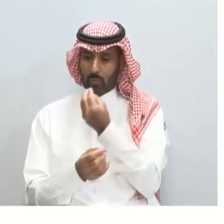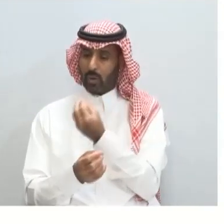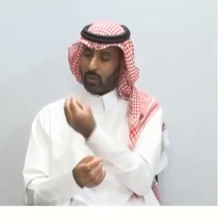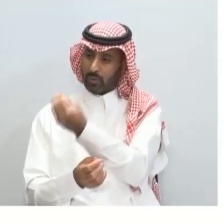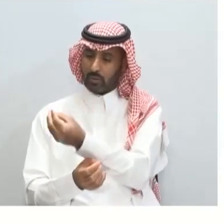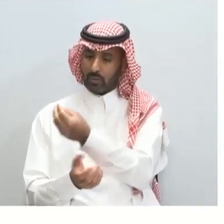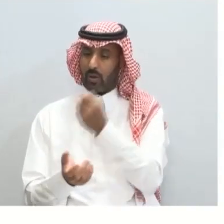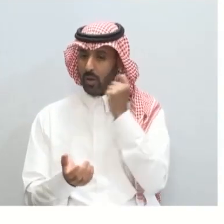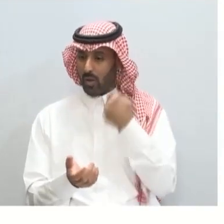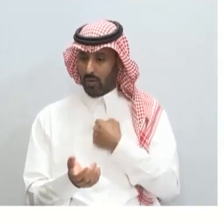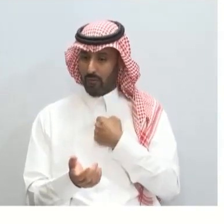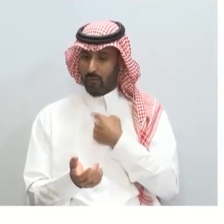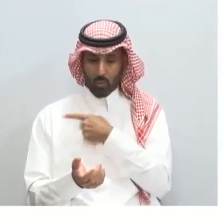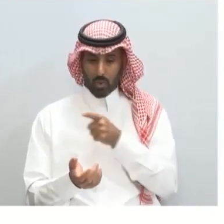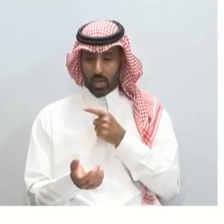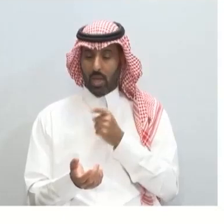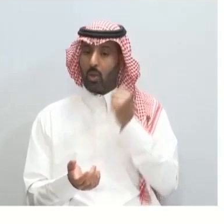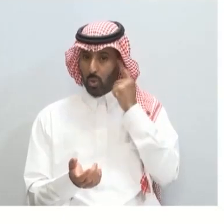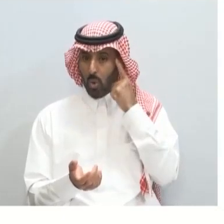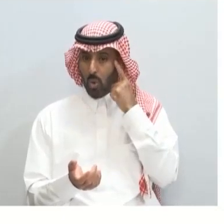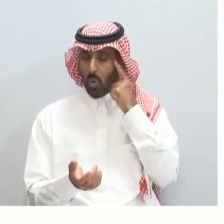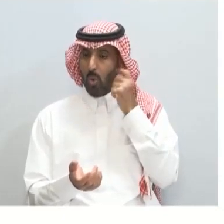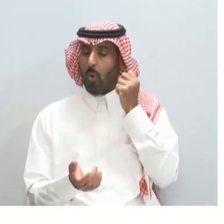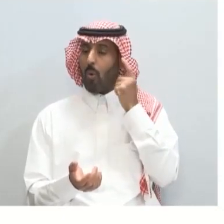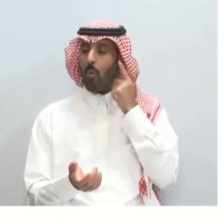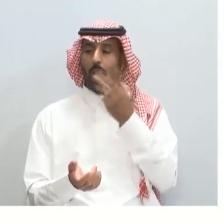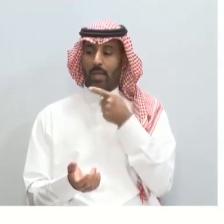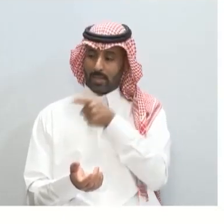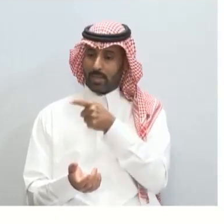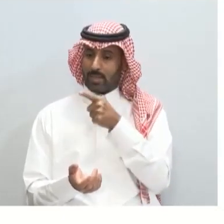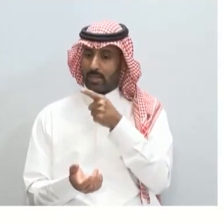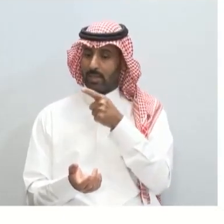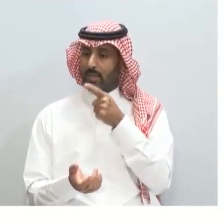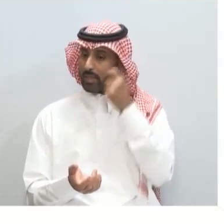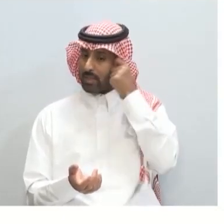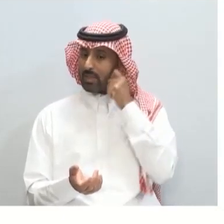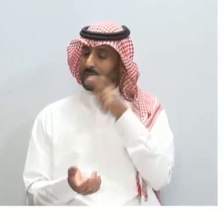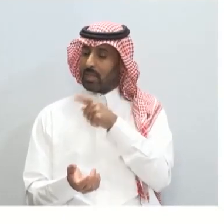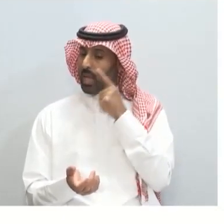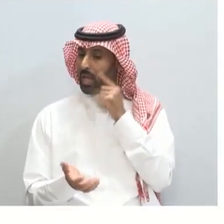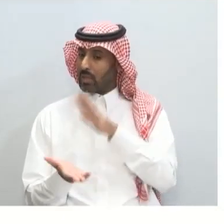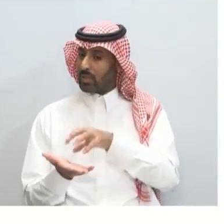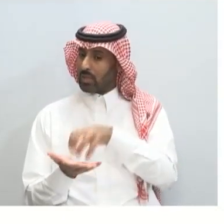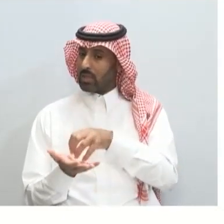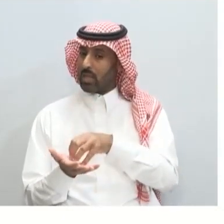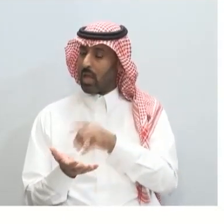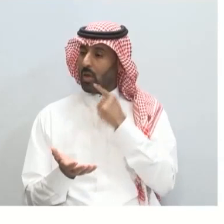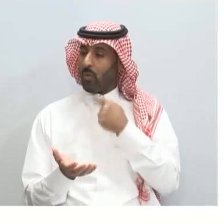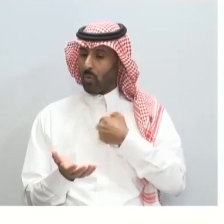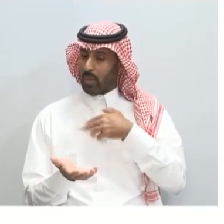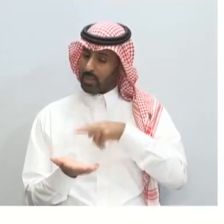if we knew notice here the past tense where she lived we could send her